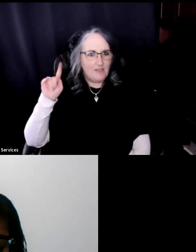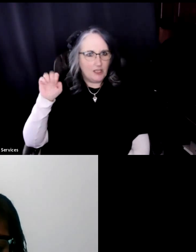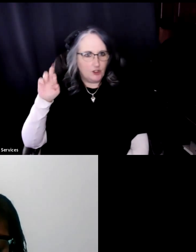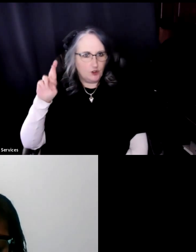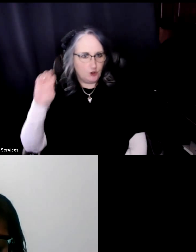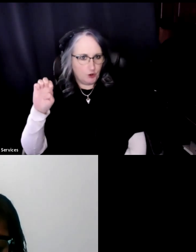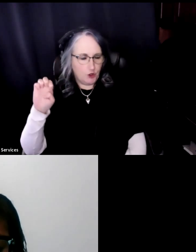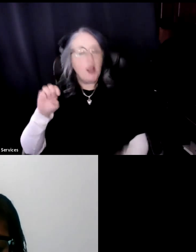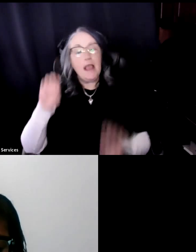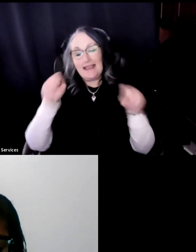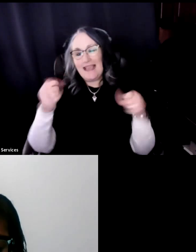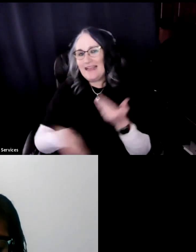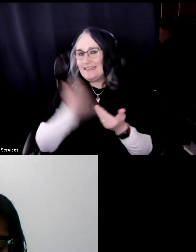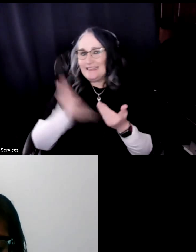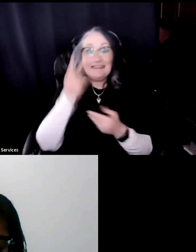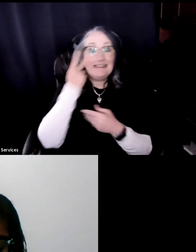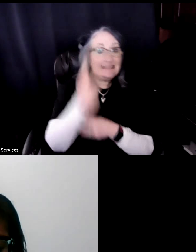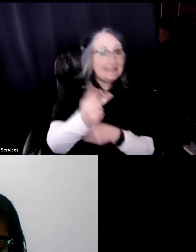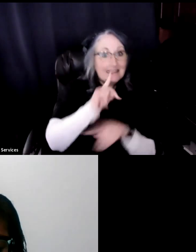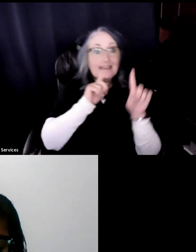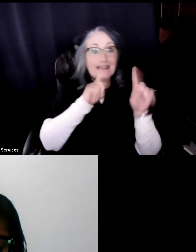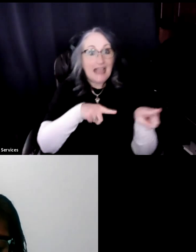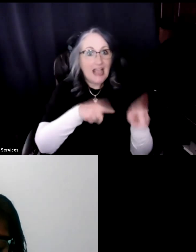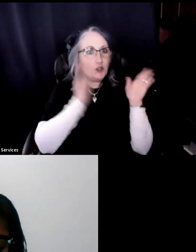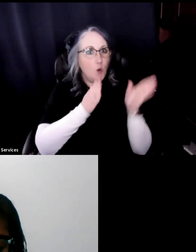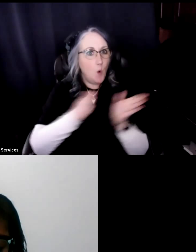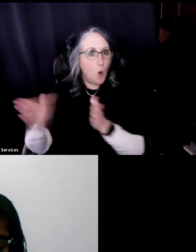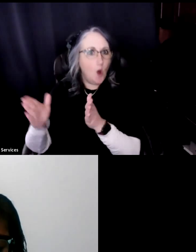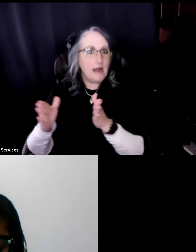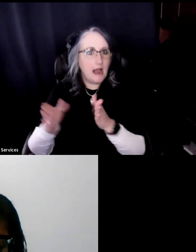and organize the questions and make sure everyone get an answer.